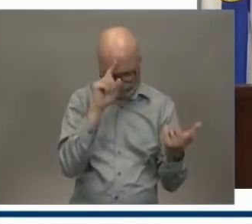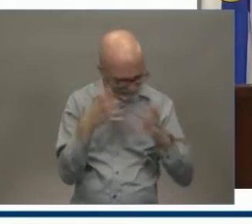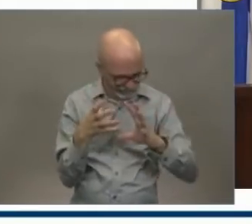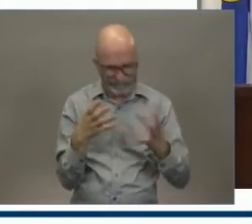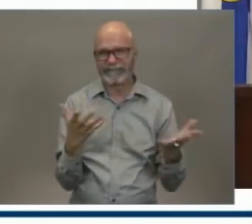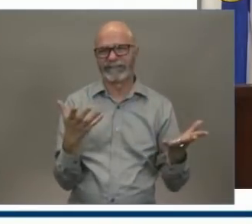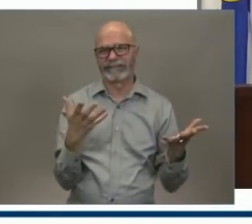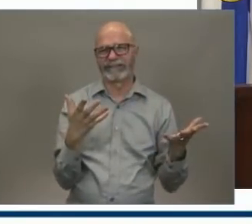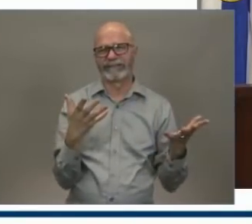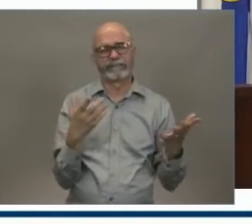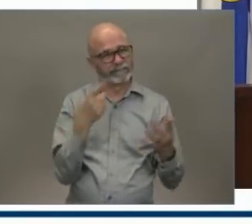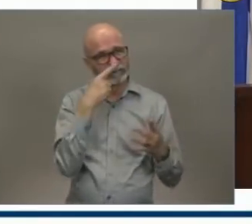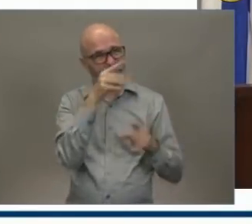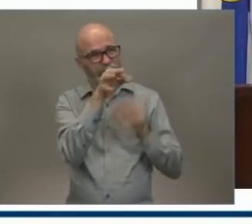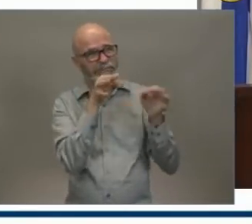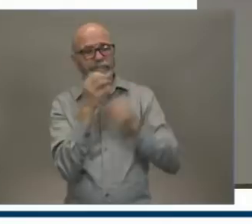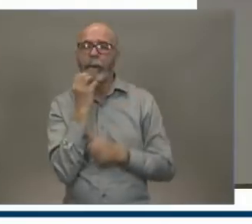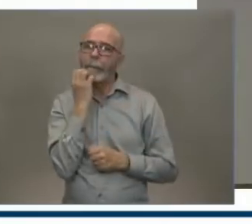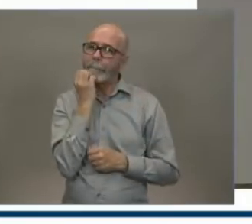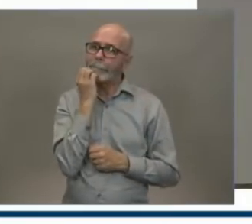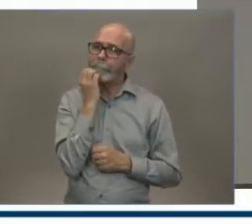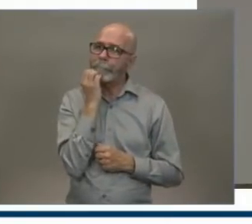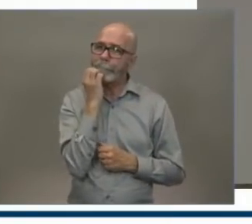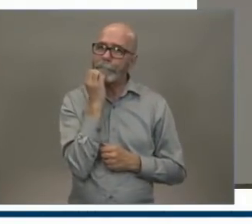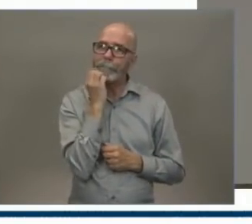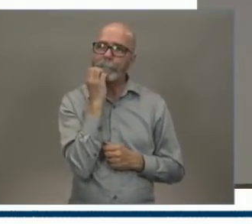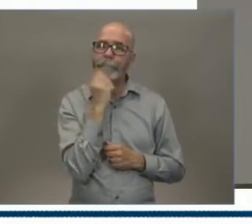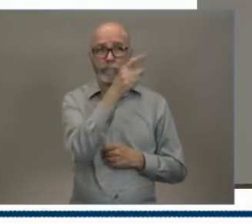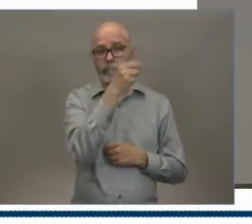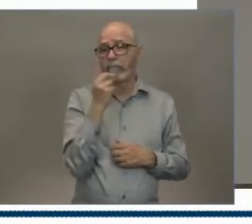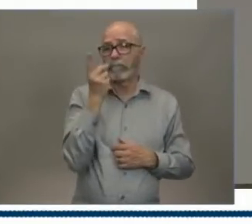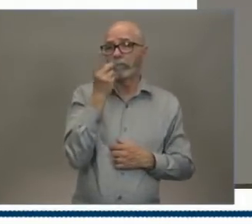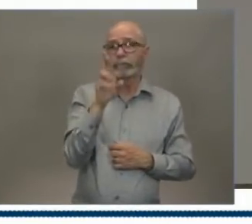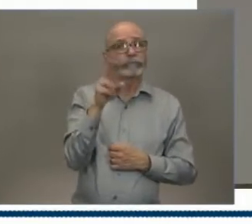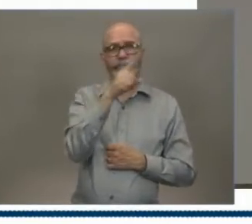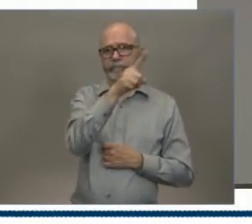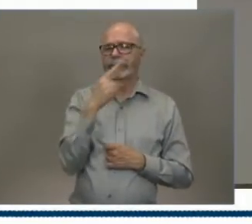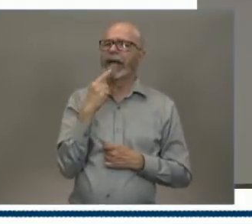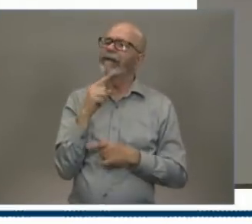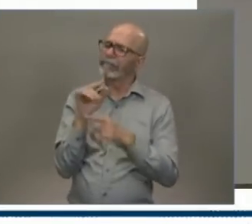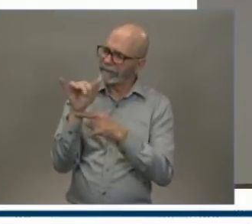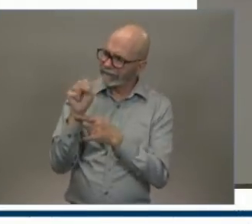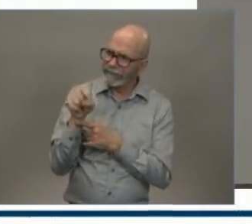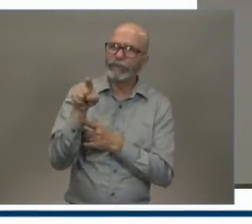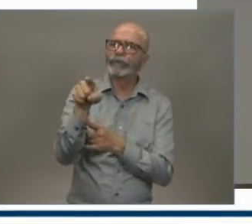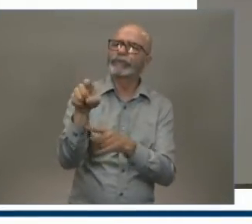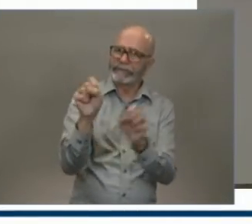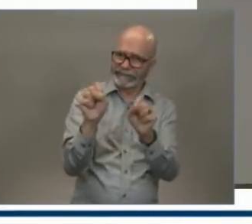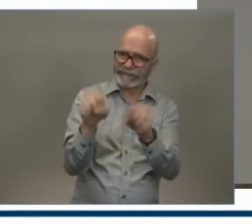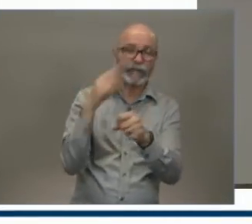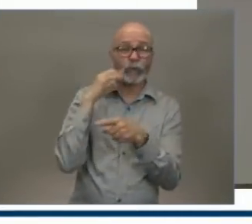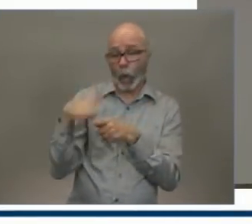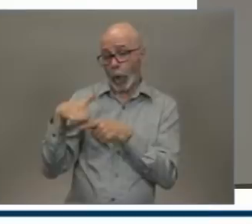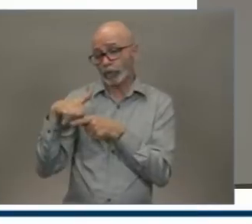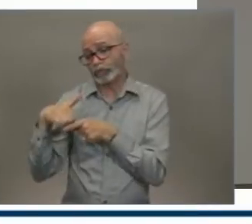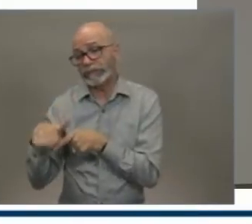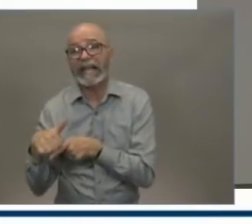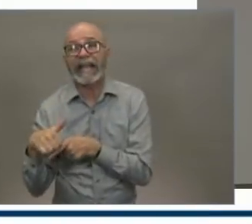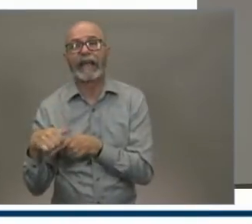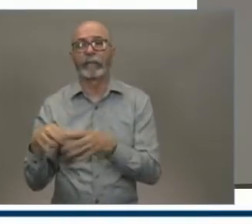update on that? So they can still continue to do all those activities in, training, etc., in groups of